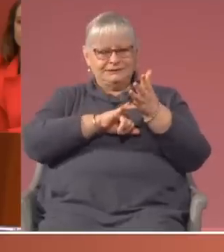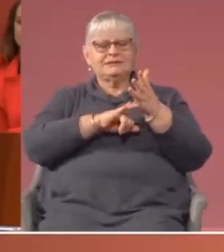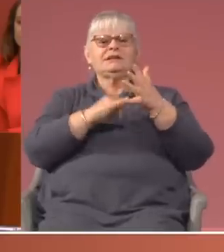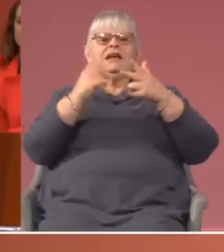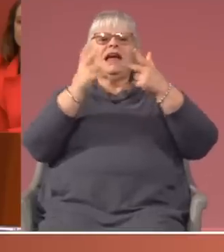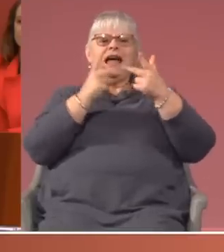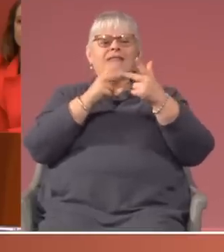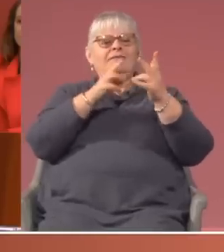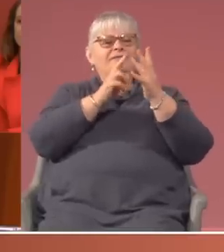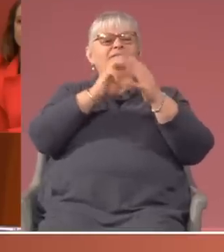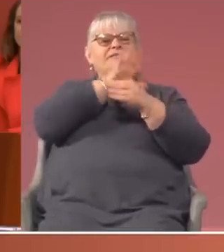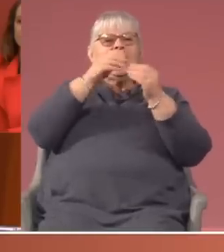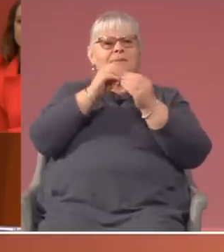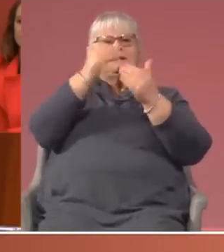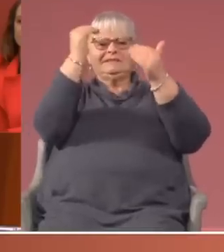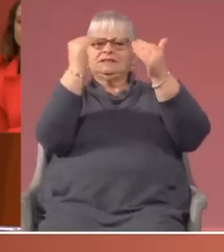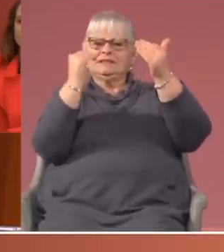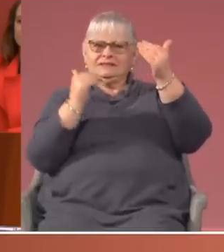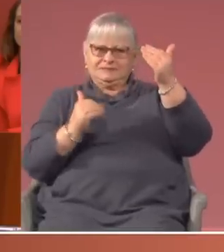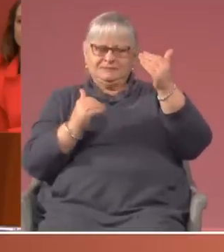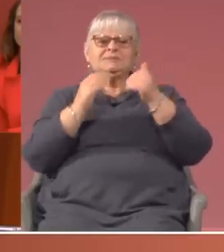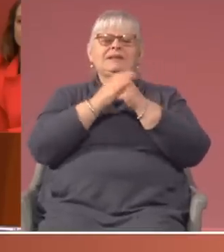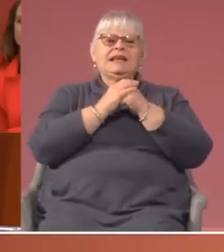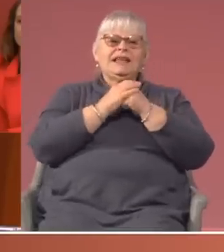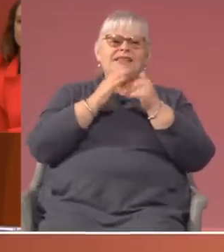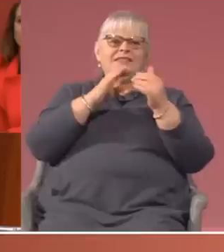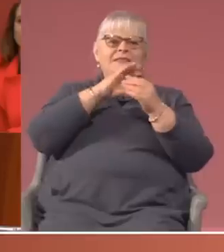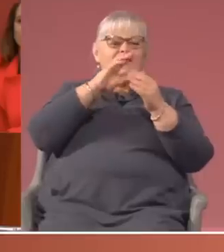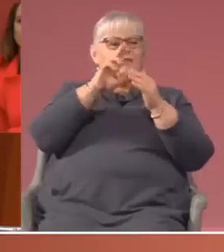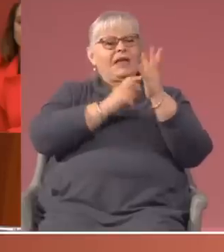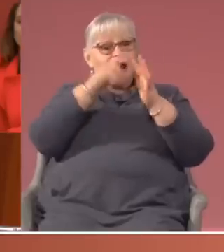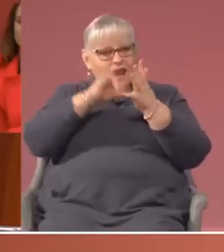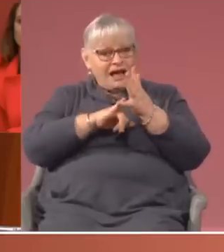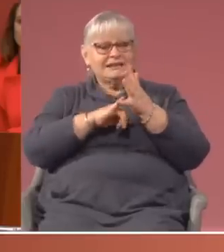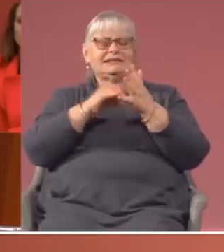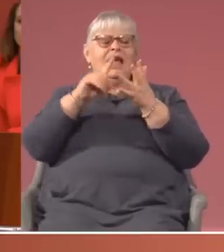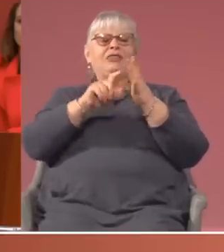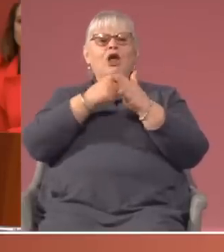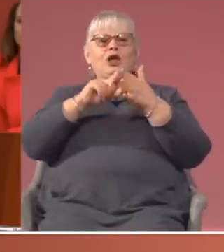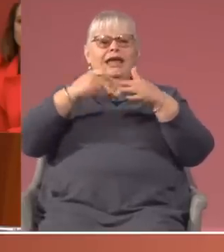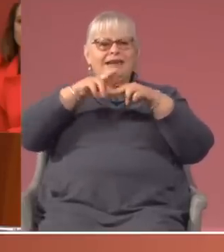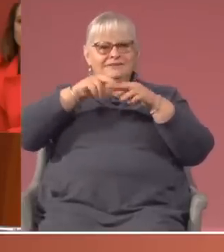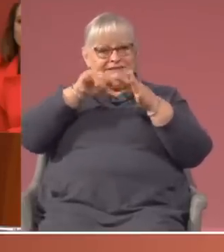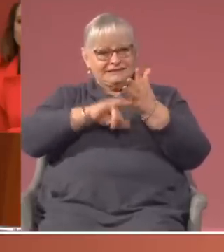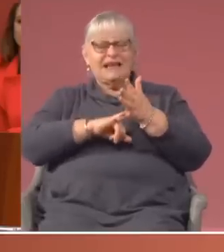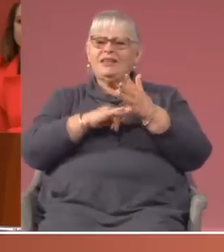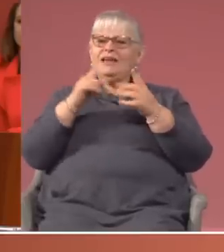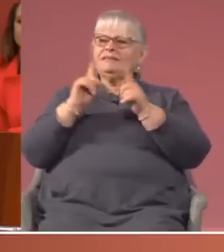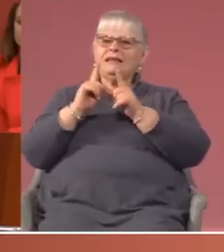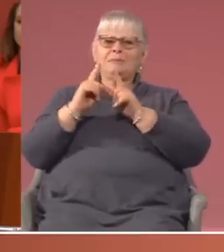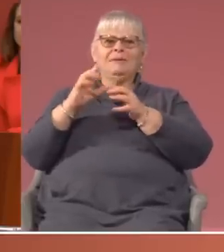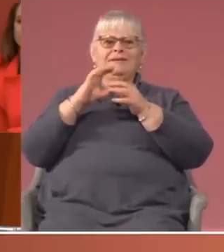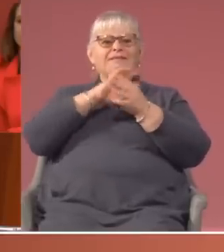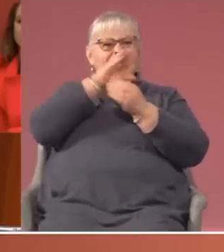Saunders, Nubes, Mastersons, Mututus, Clarks and O'Keefes, who have treated Emma and I like family. Rick and Tracy Laird,